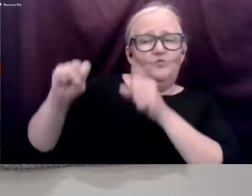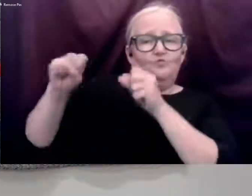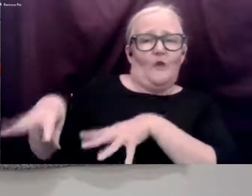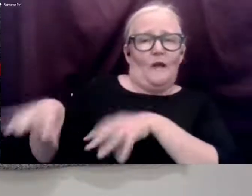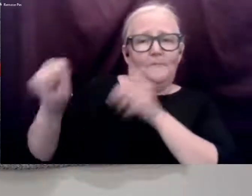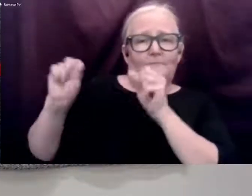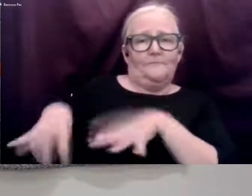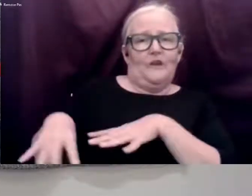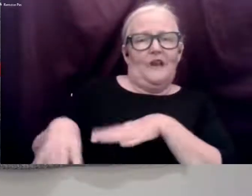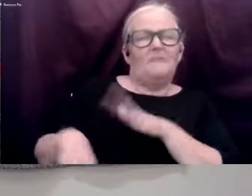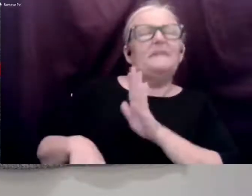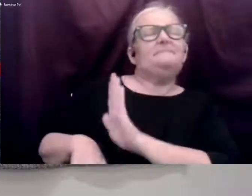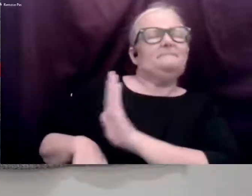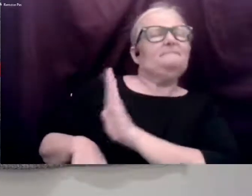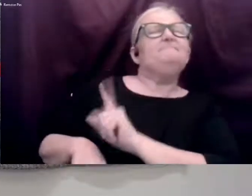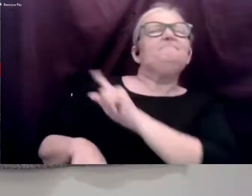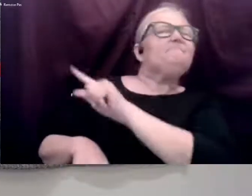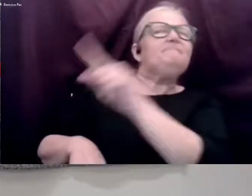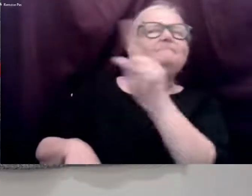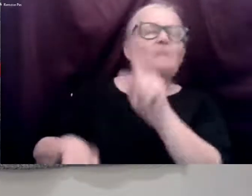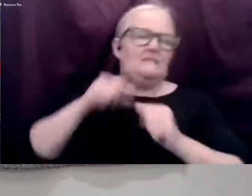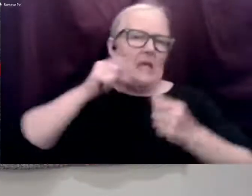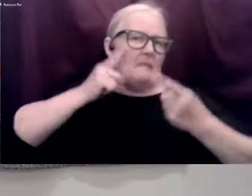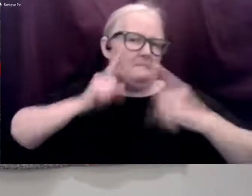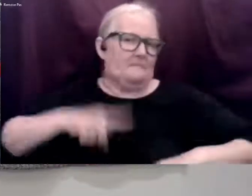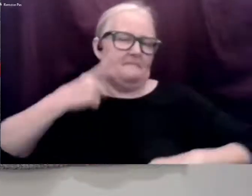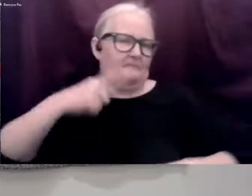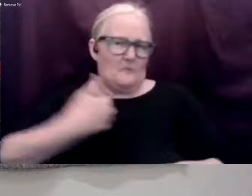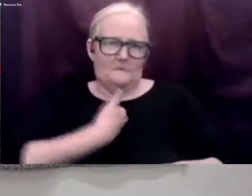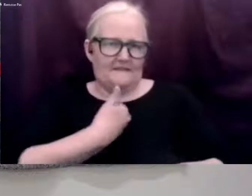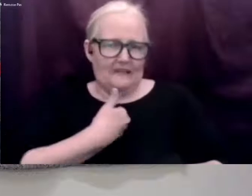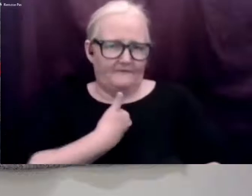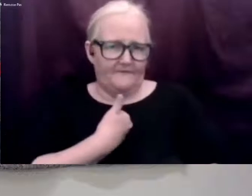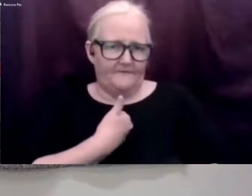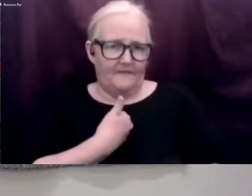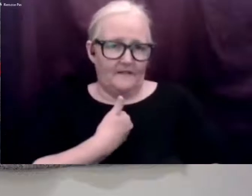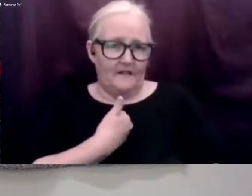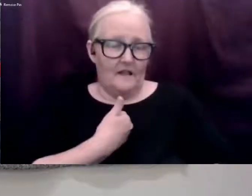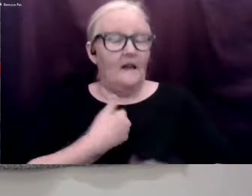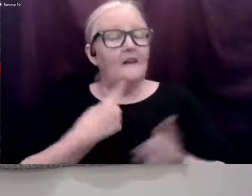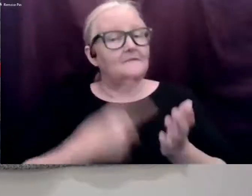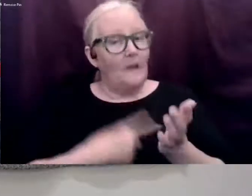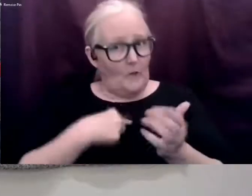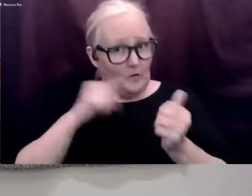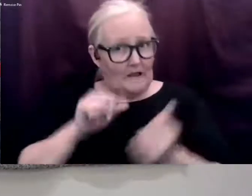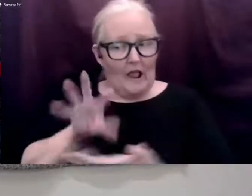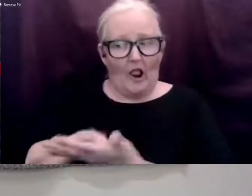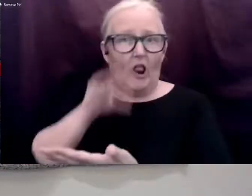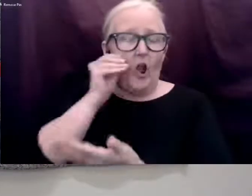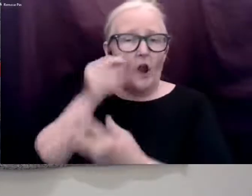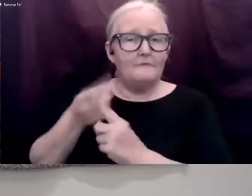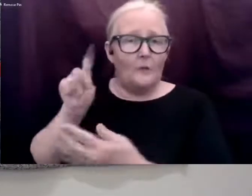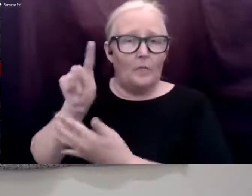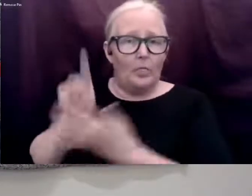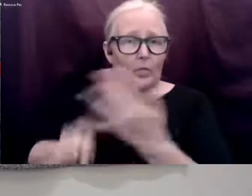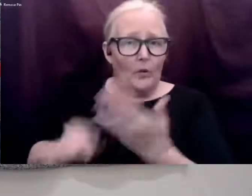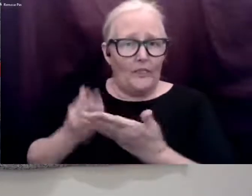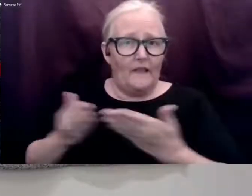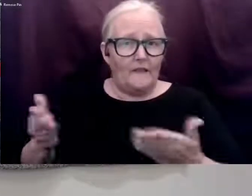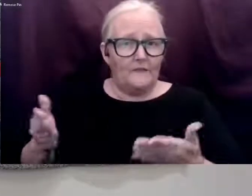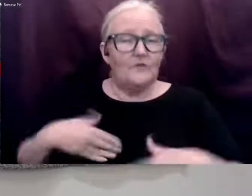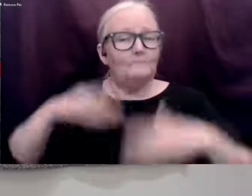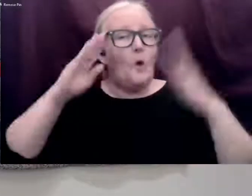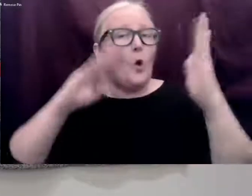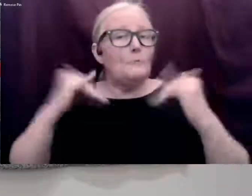not for us, can be our teacher. May our worship today reawaken us to